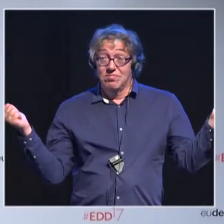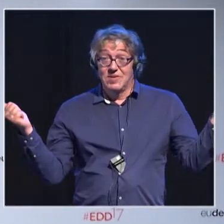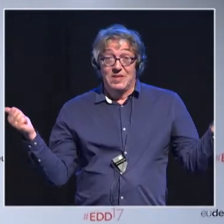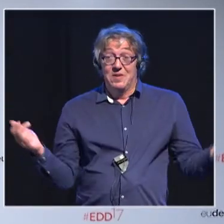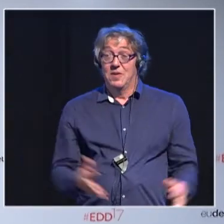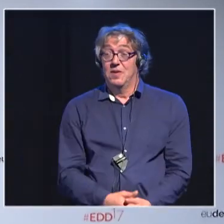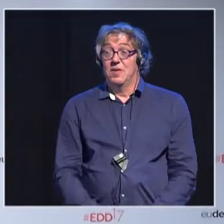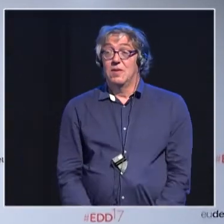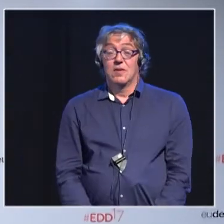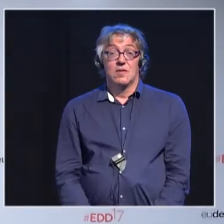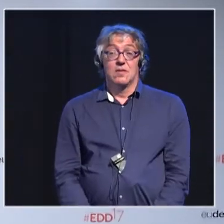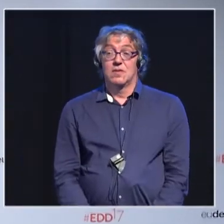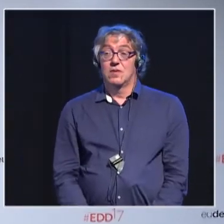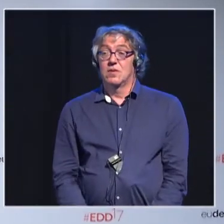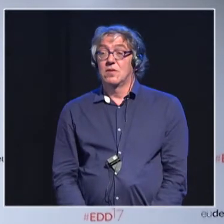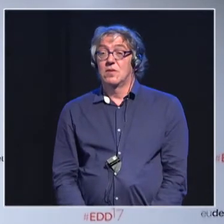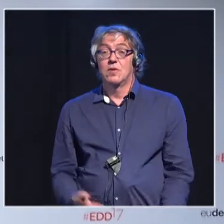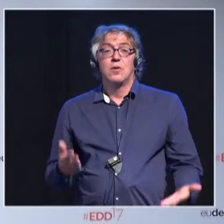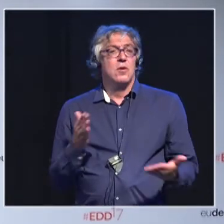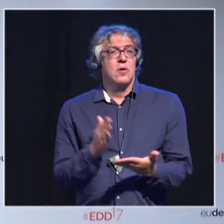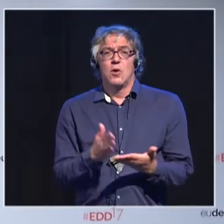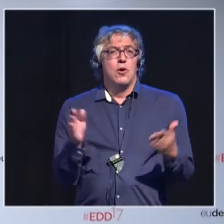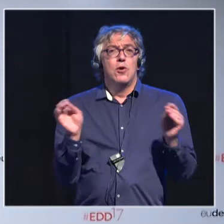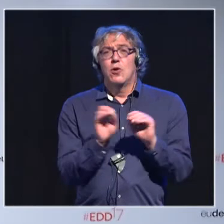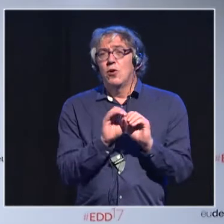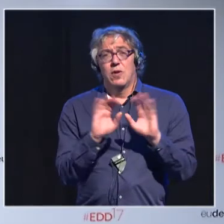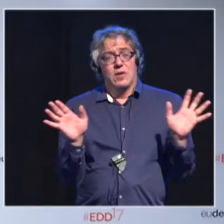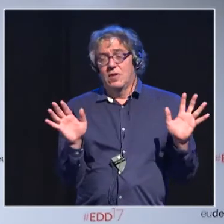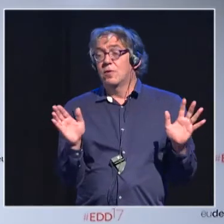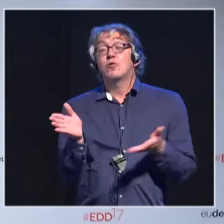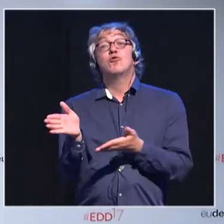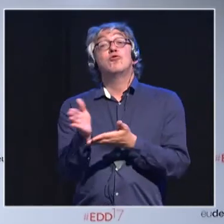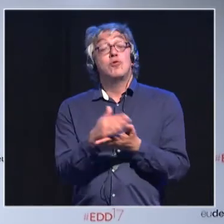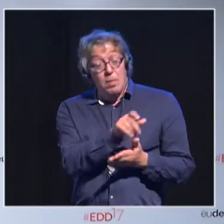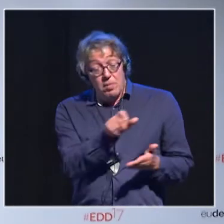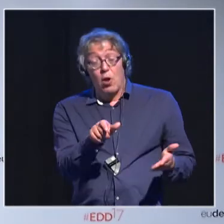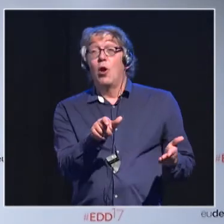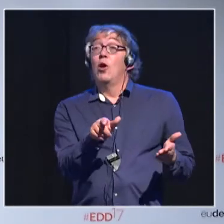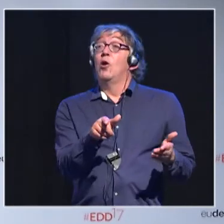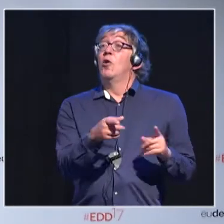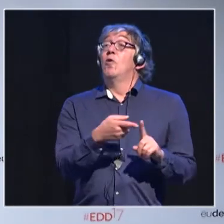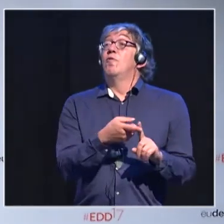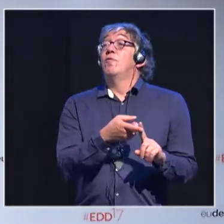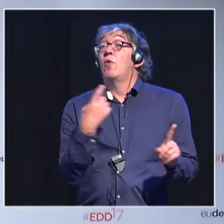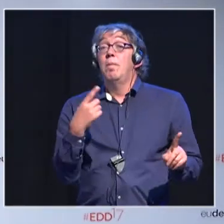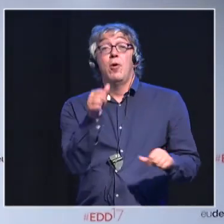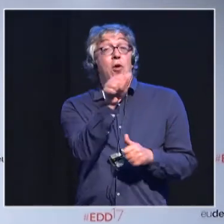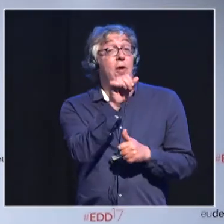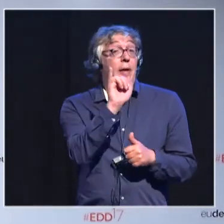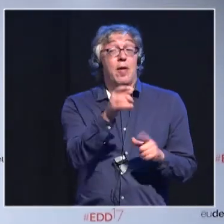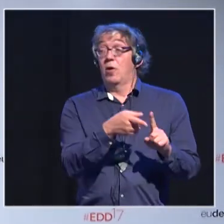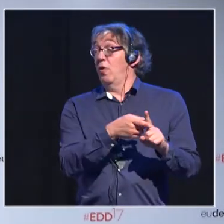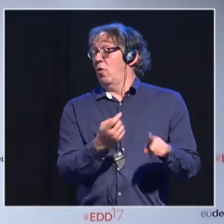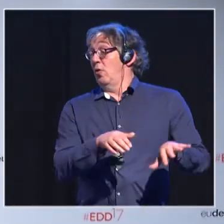it's absolutely clear. Some people, because of digitizations, because of artificial intelligence, because